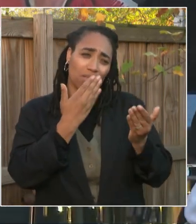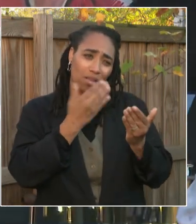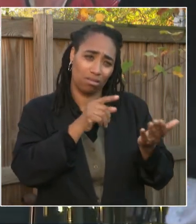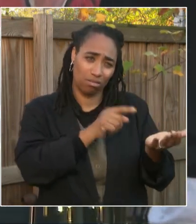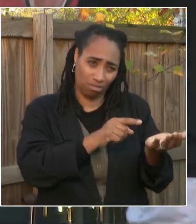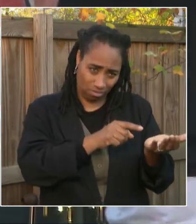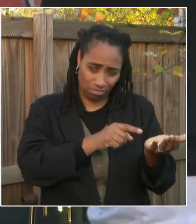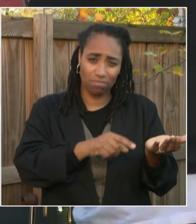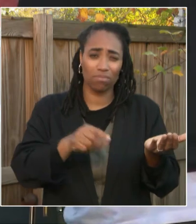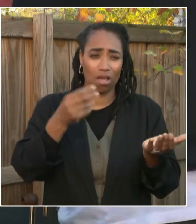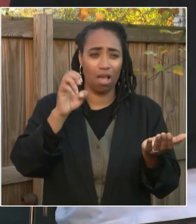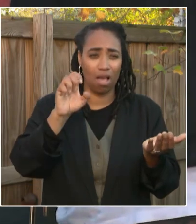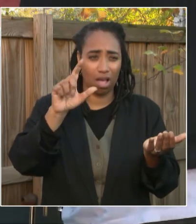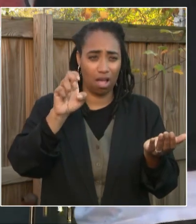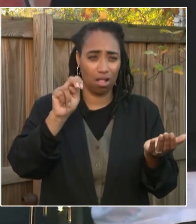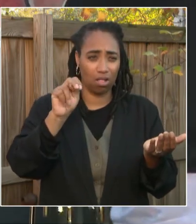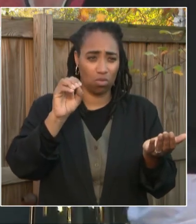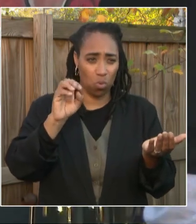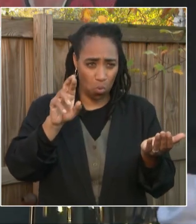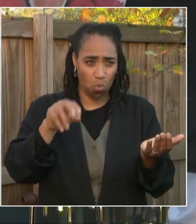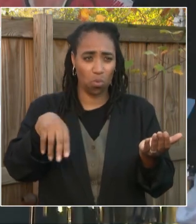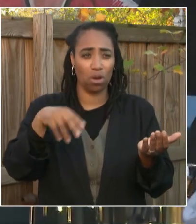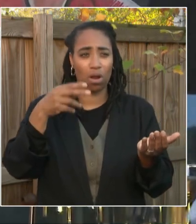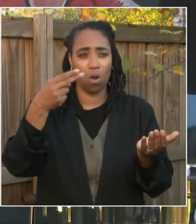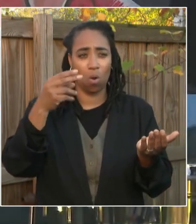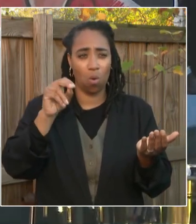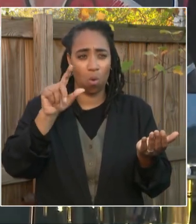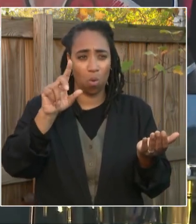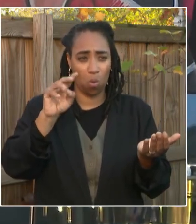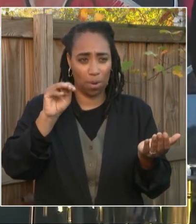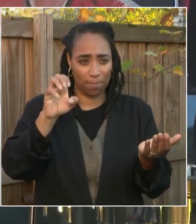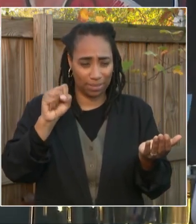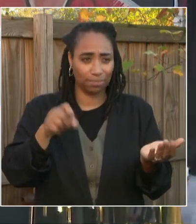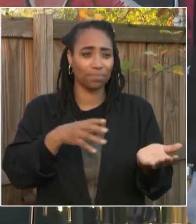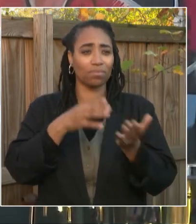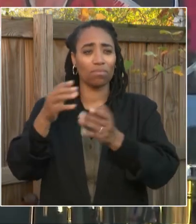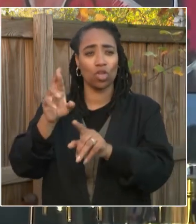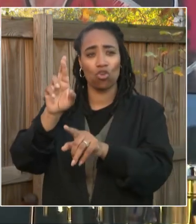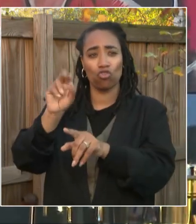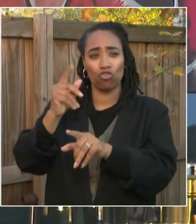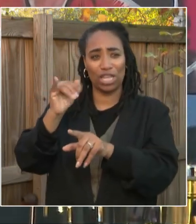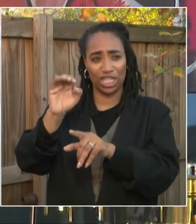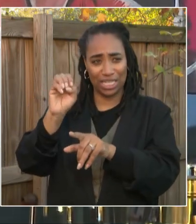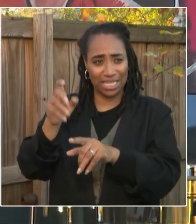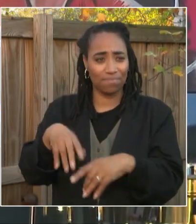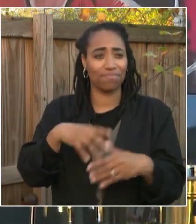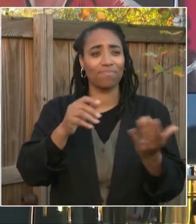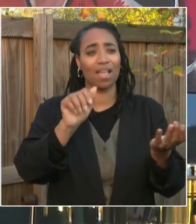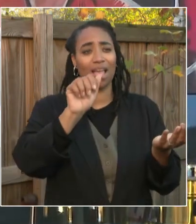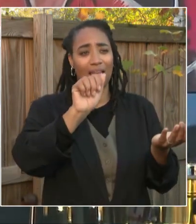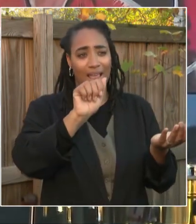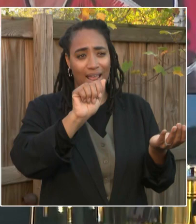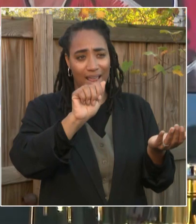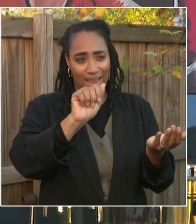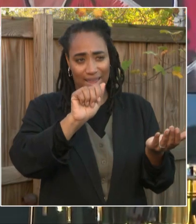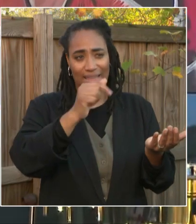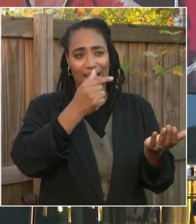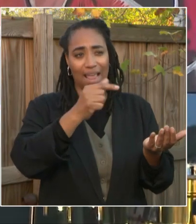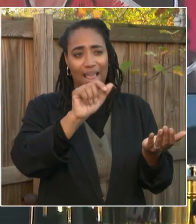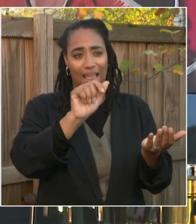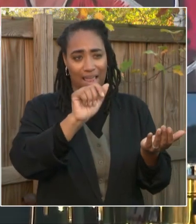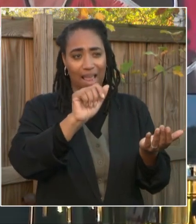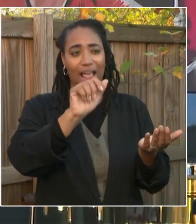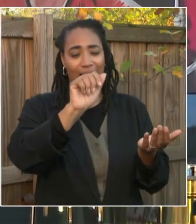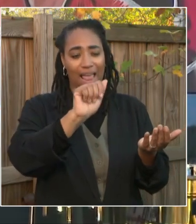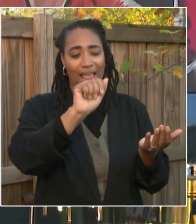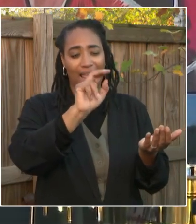Reggie Van Lee, Carl Mastersbury, Angie Gates, and Latoya Foster. Man, for some reason, my sisters be